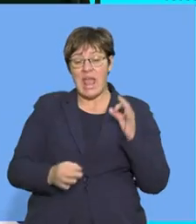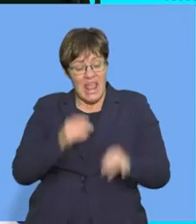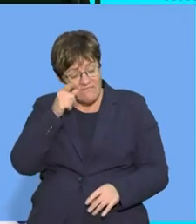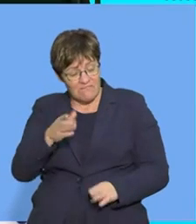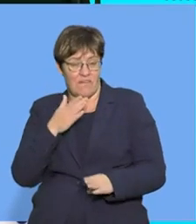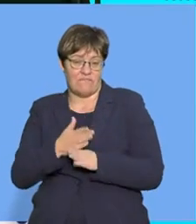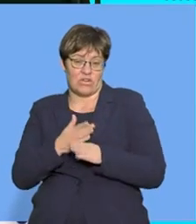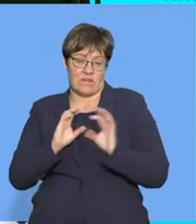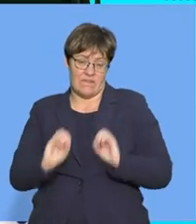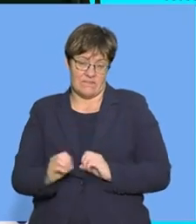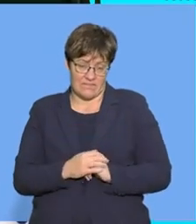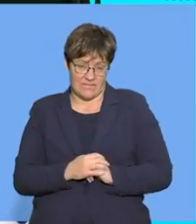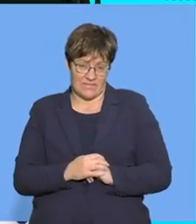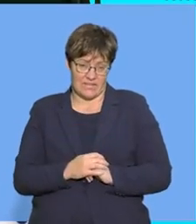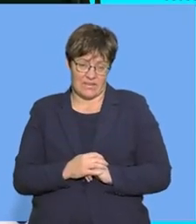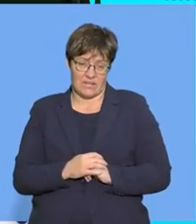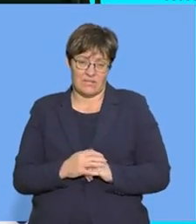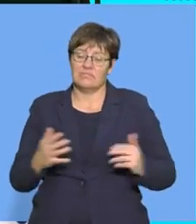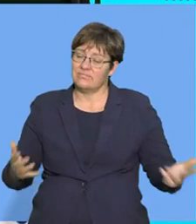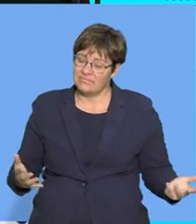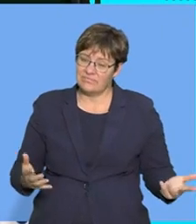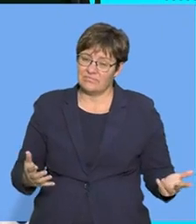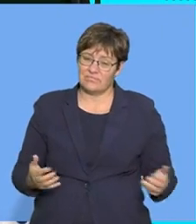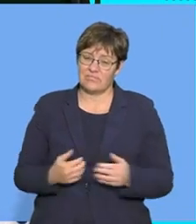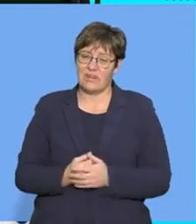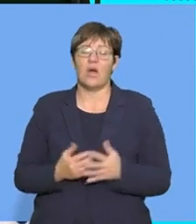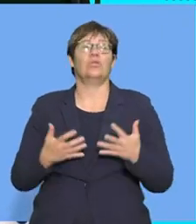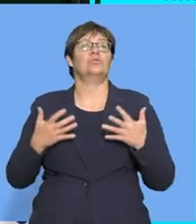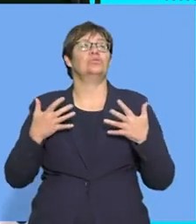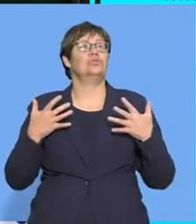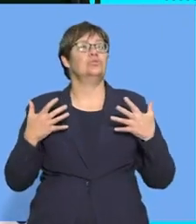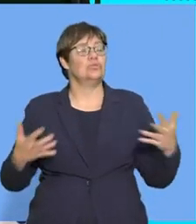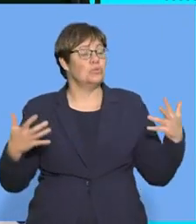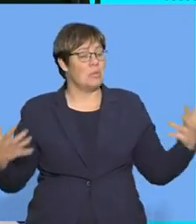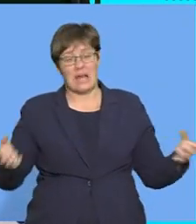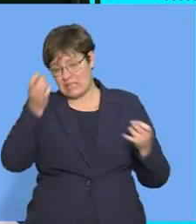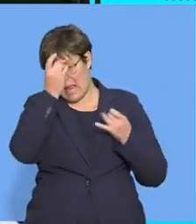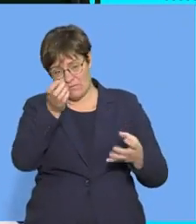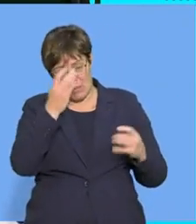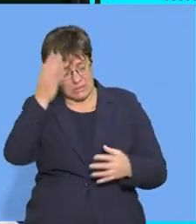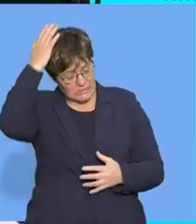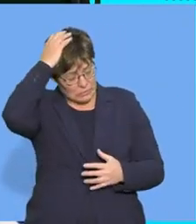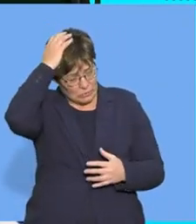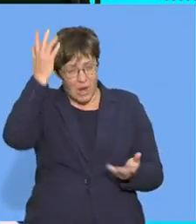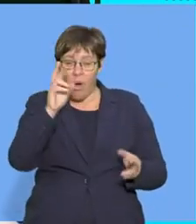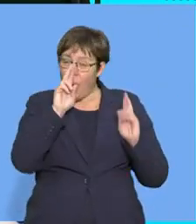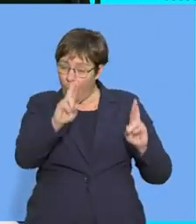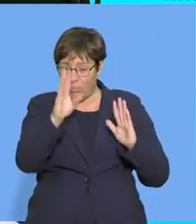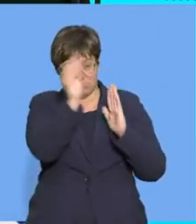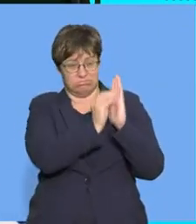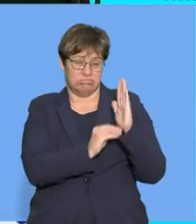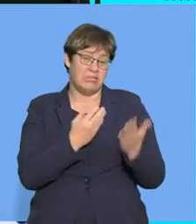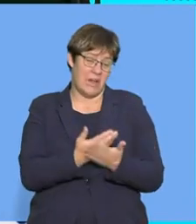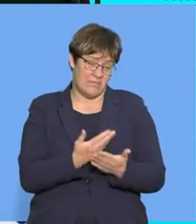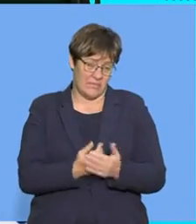is really, really, really too much information that I hope you manage to take down, and you will be able to use it